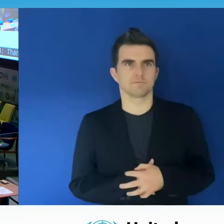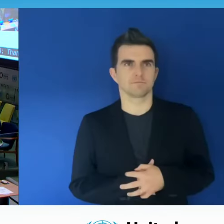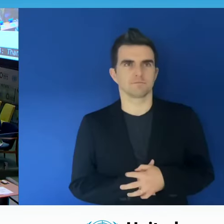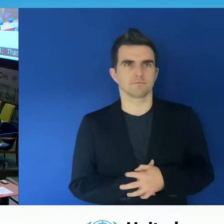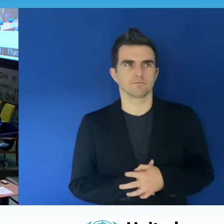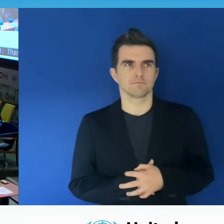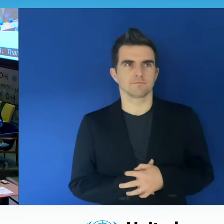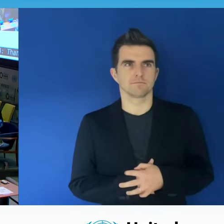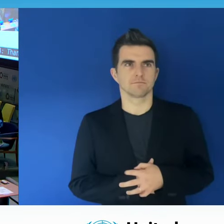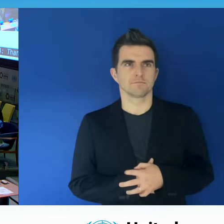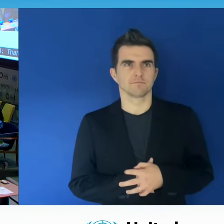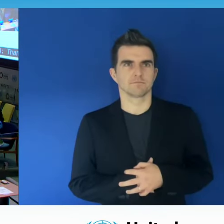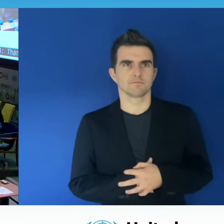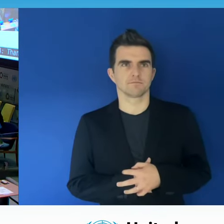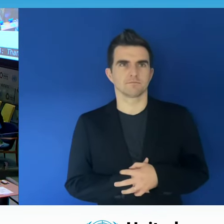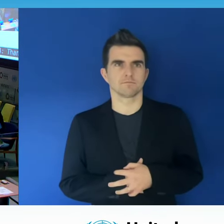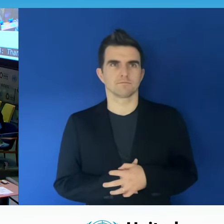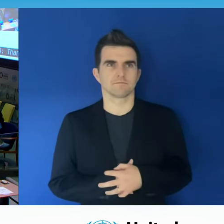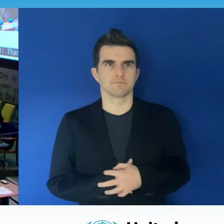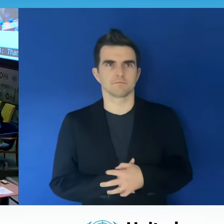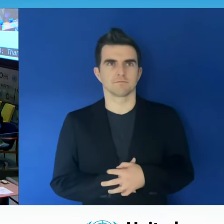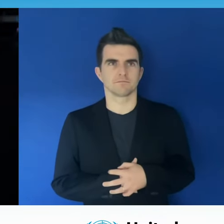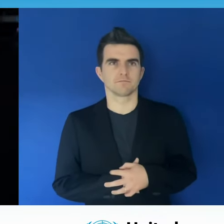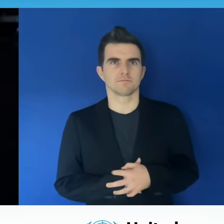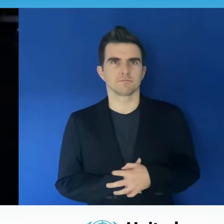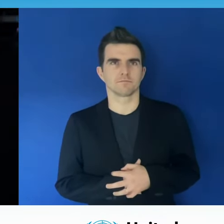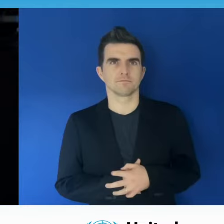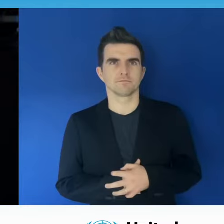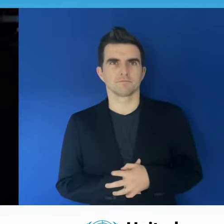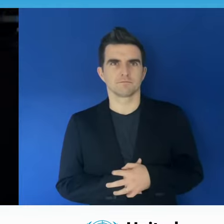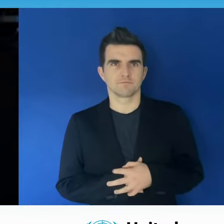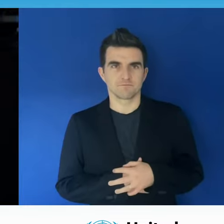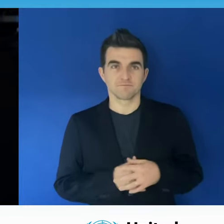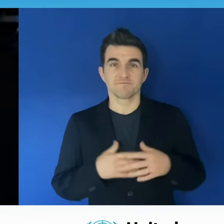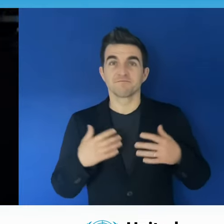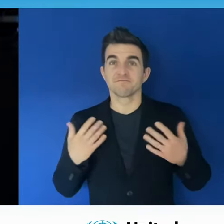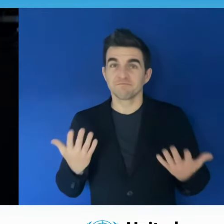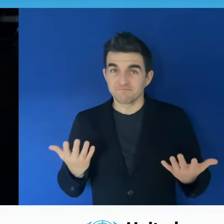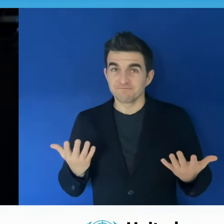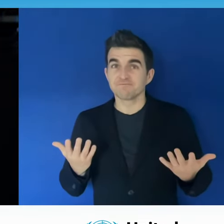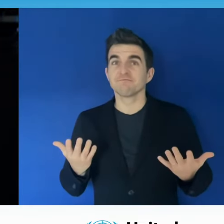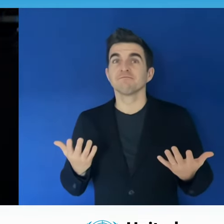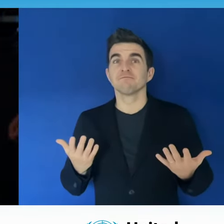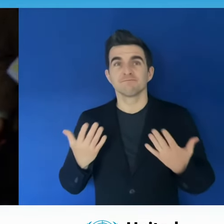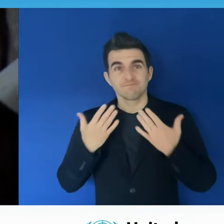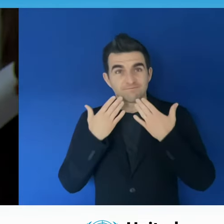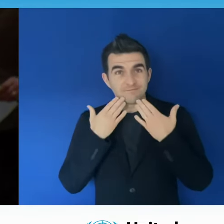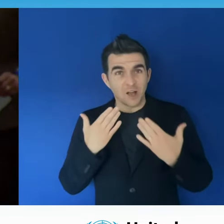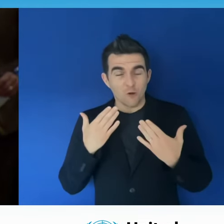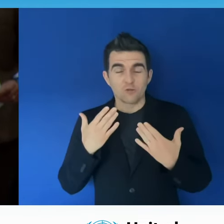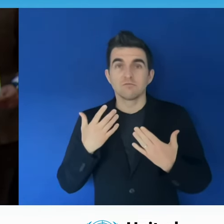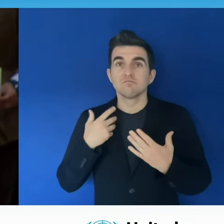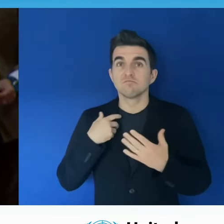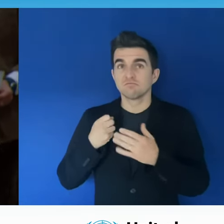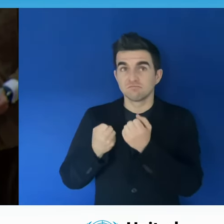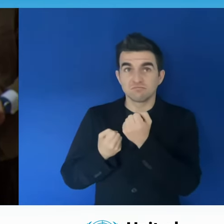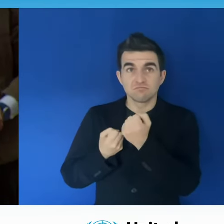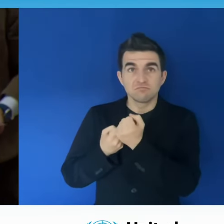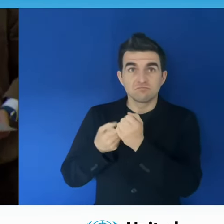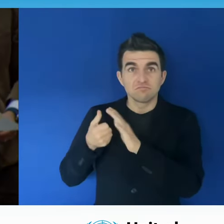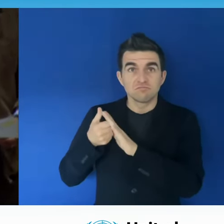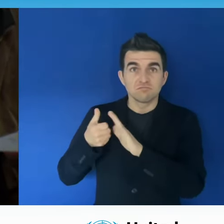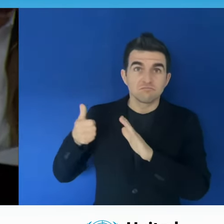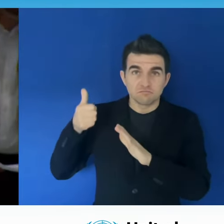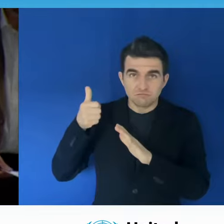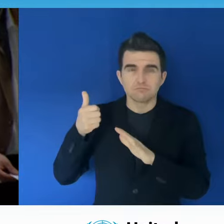Assistant Secretary General, one of the issues that your office has been focusing on since it was founded last year is the current state of